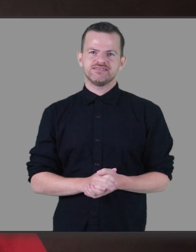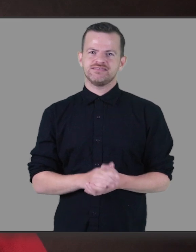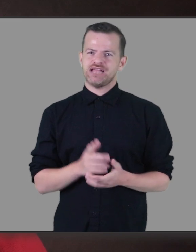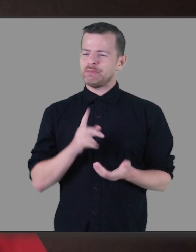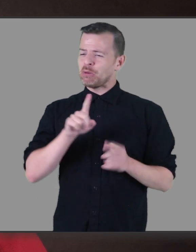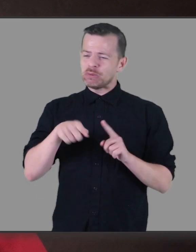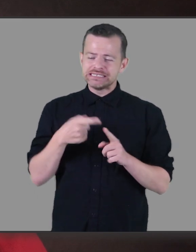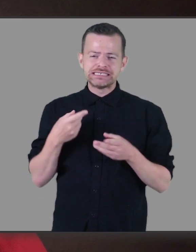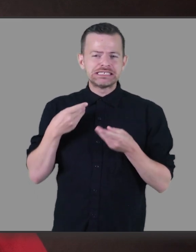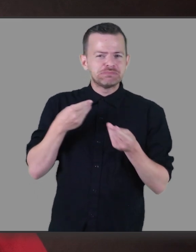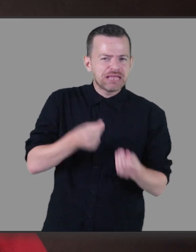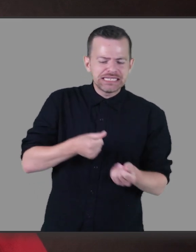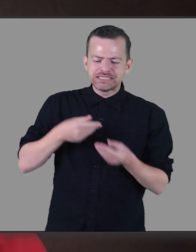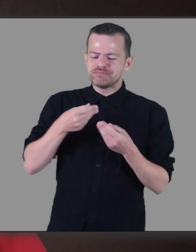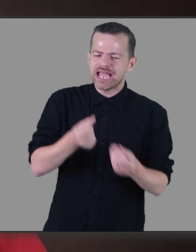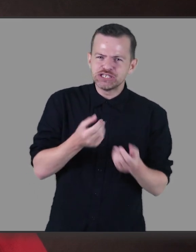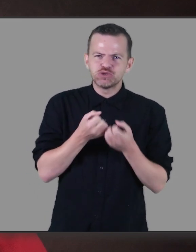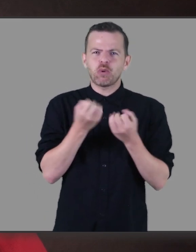That's